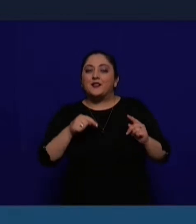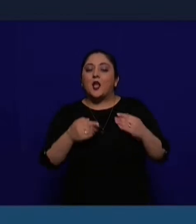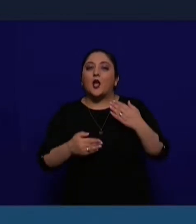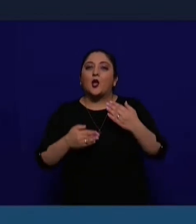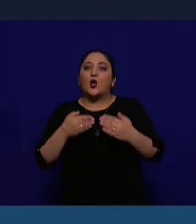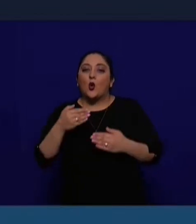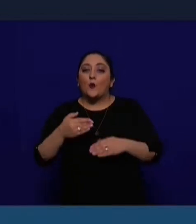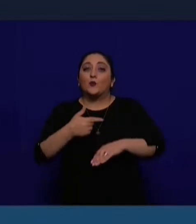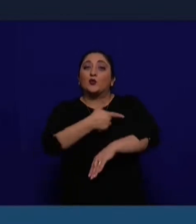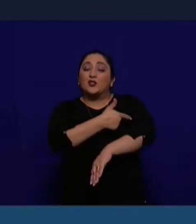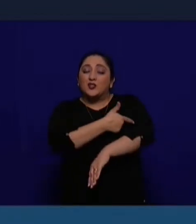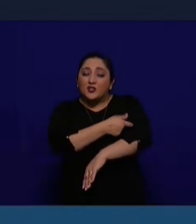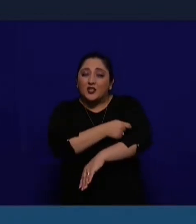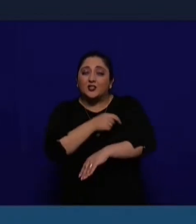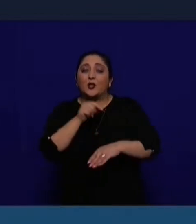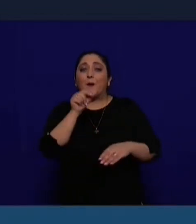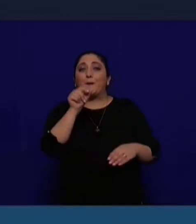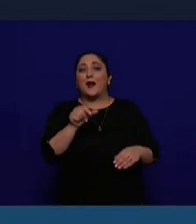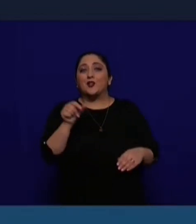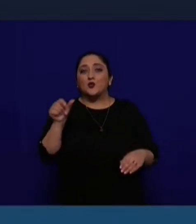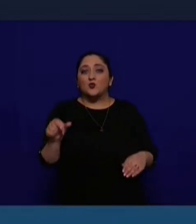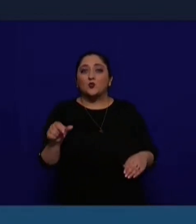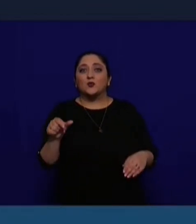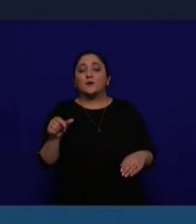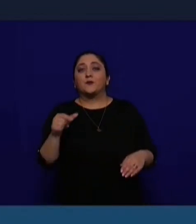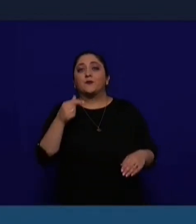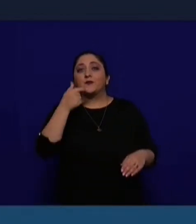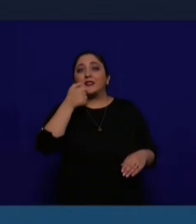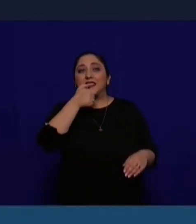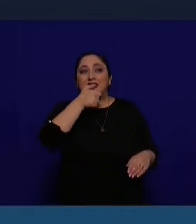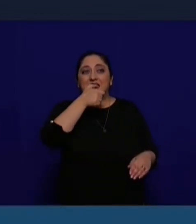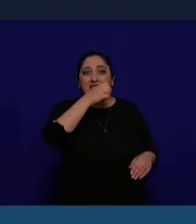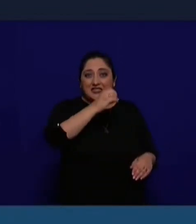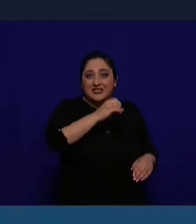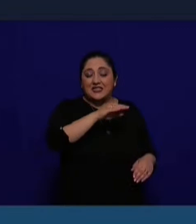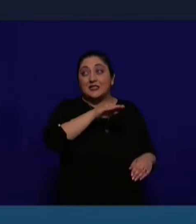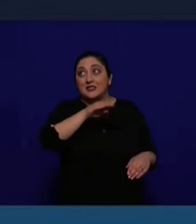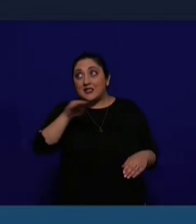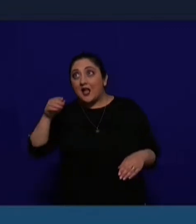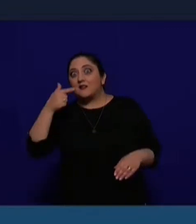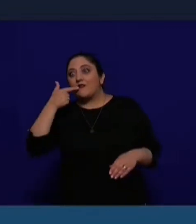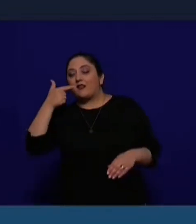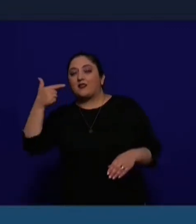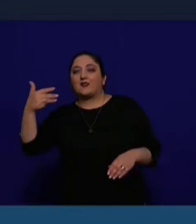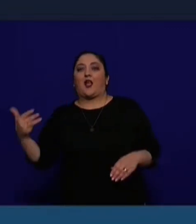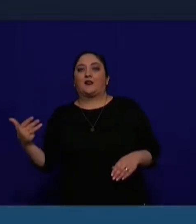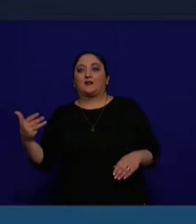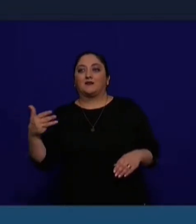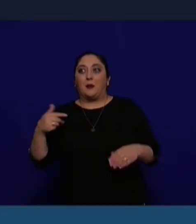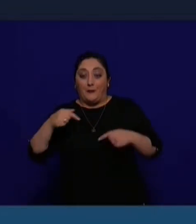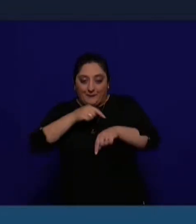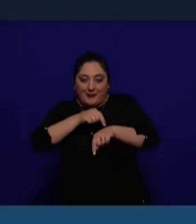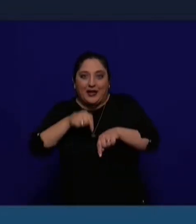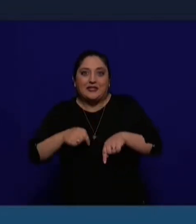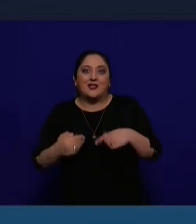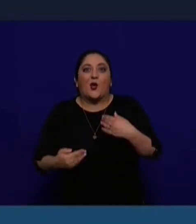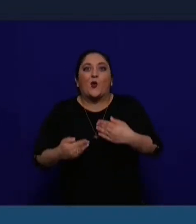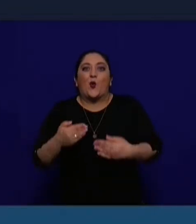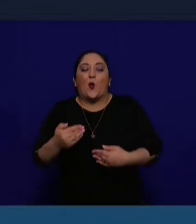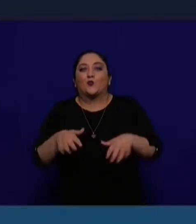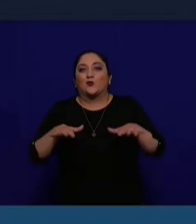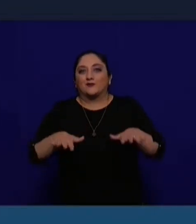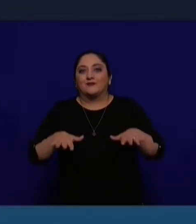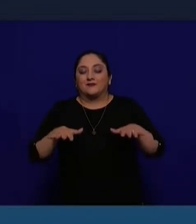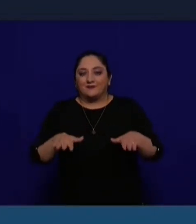għaddejjin bit-tilqim tal-persuni li għandhom bejn età ta' 60 u 79 years. U allura hemmhekk il-coverage rate